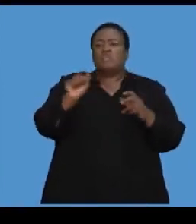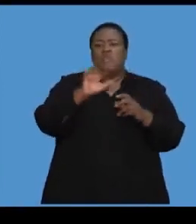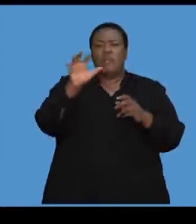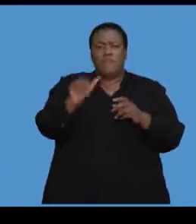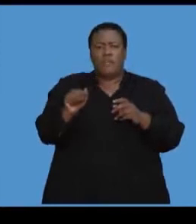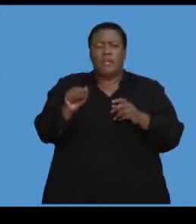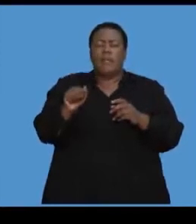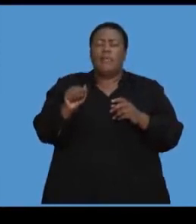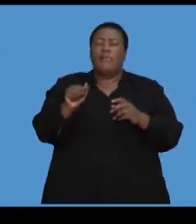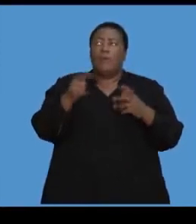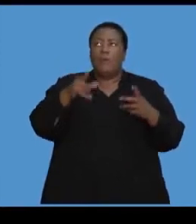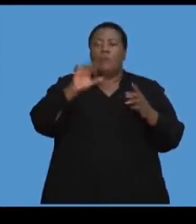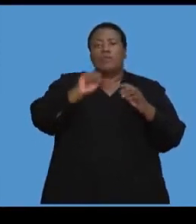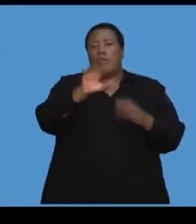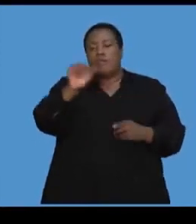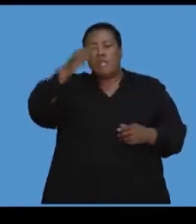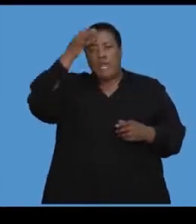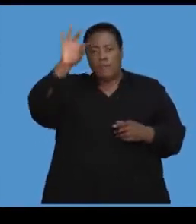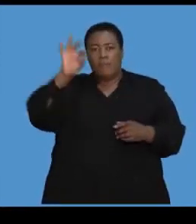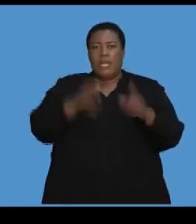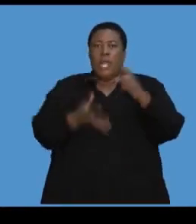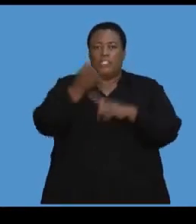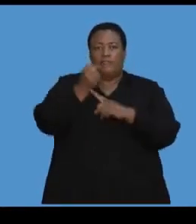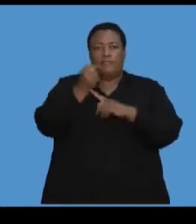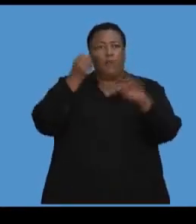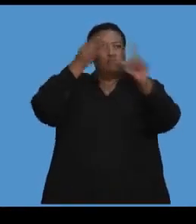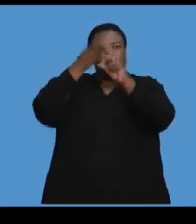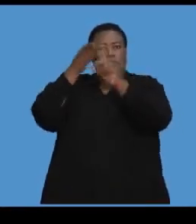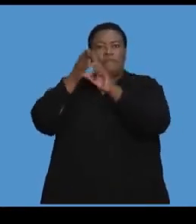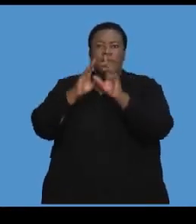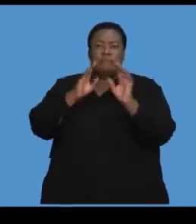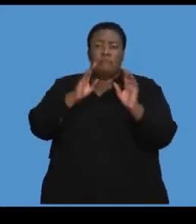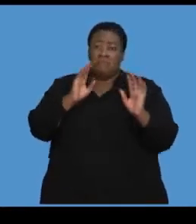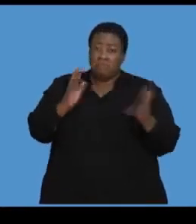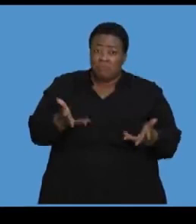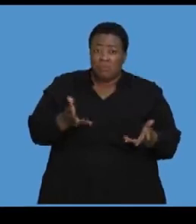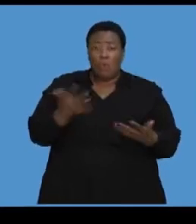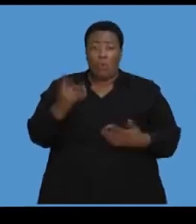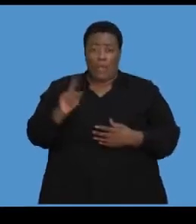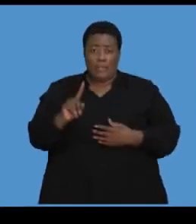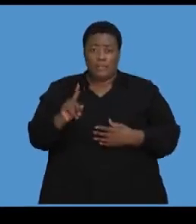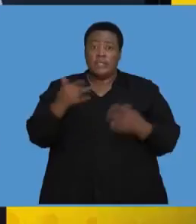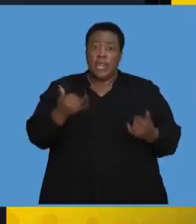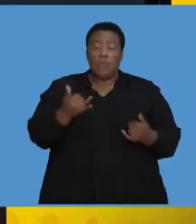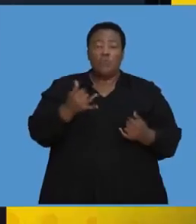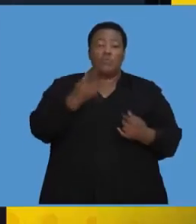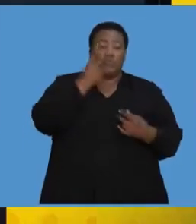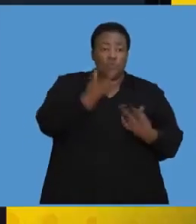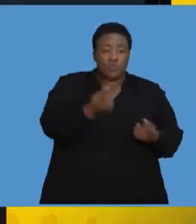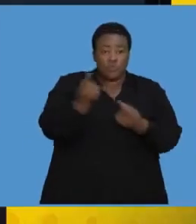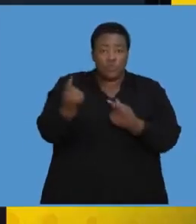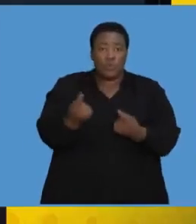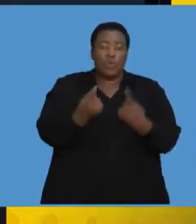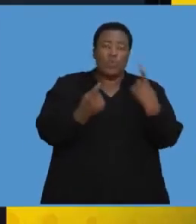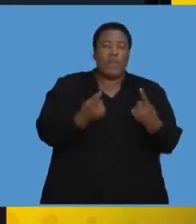Africa or South African government achieved these objectives now. Now you look at them one by one. Again, it's a current